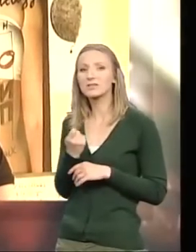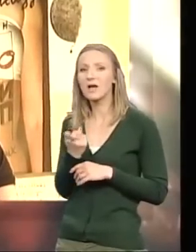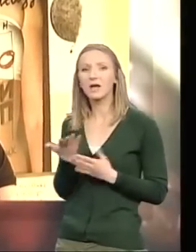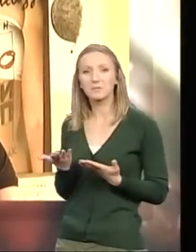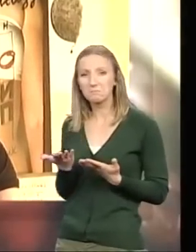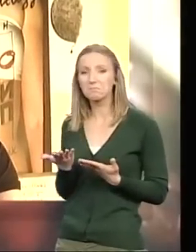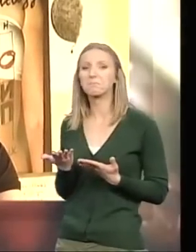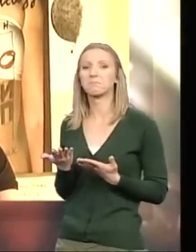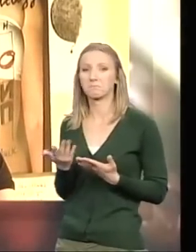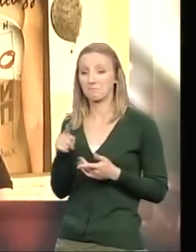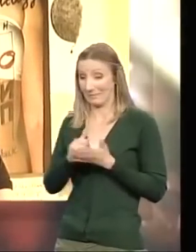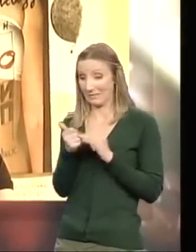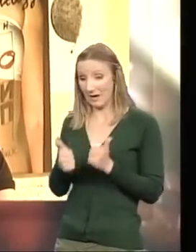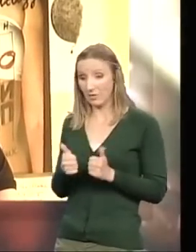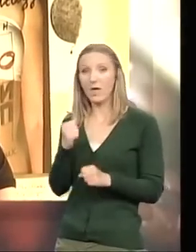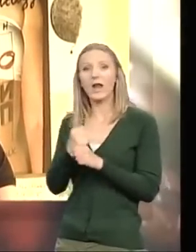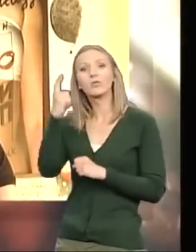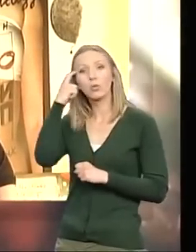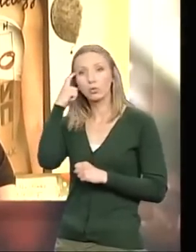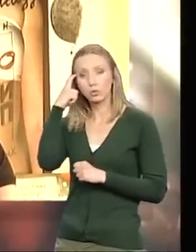the current work within the culture.